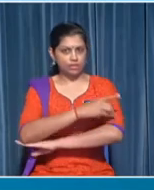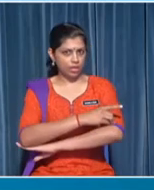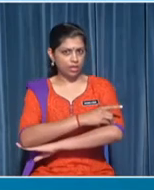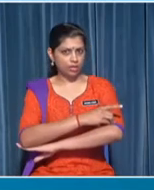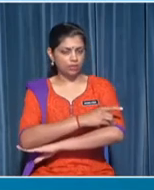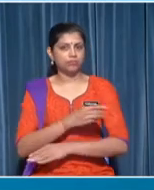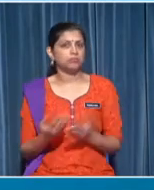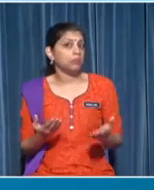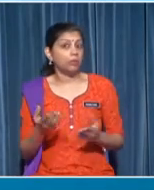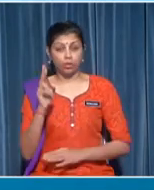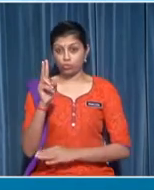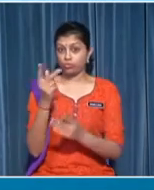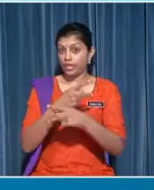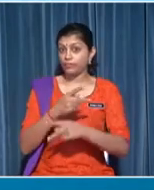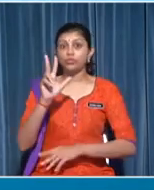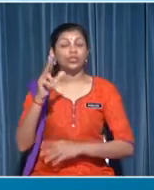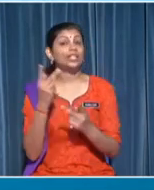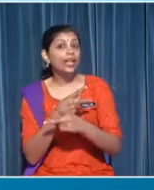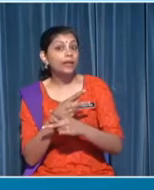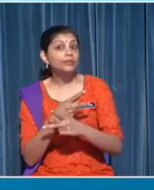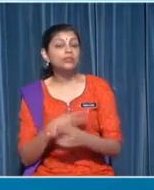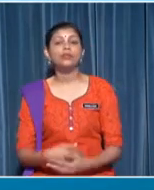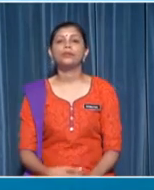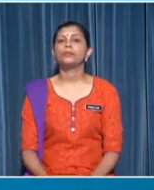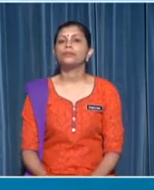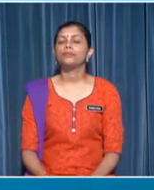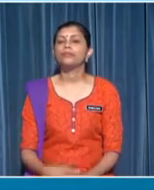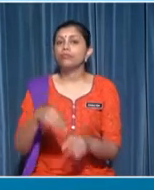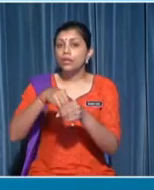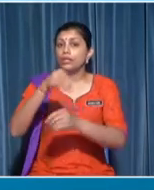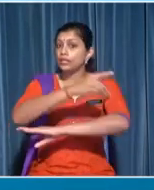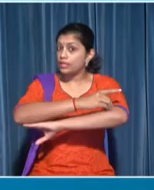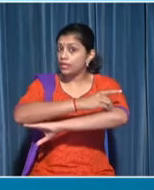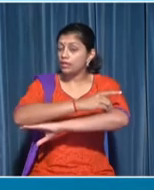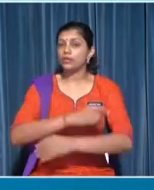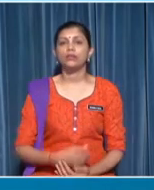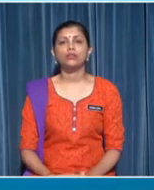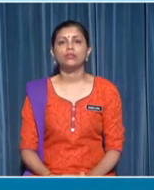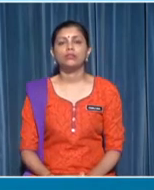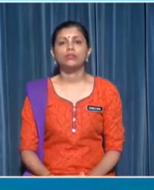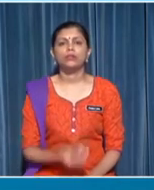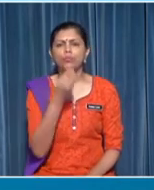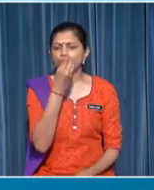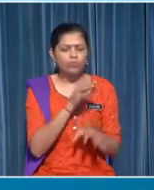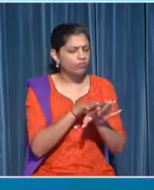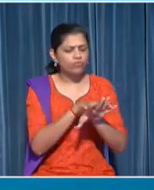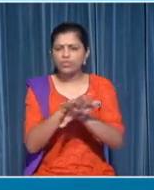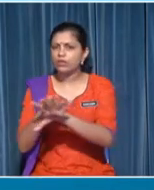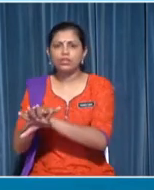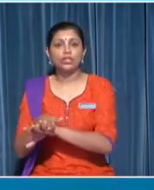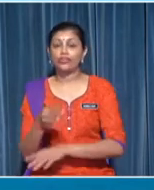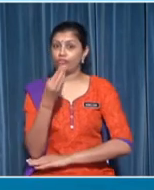of the time more than twice or 3 times a day. And we eat a variety of